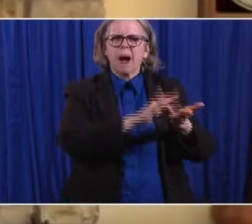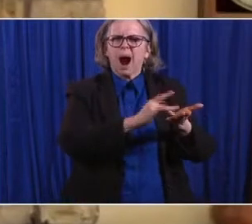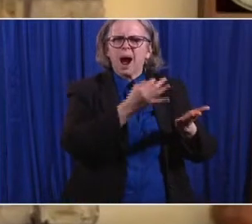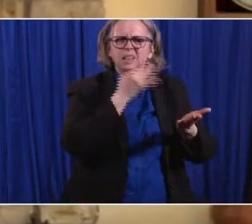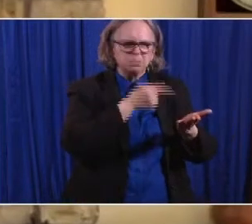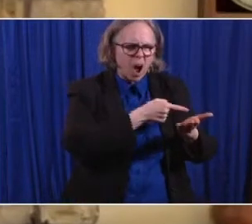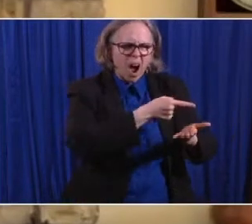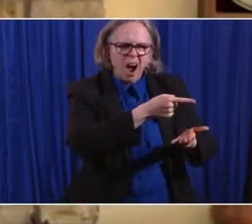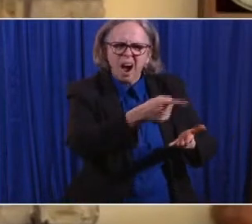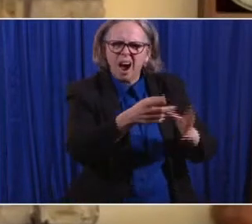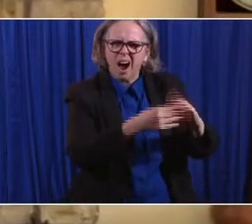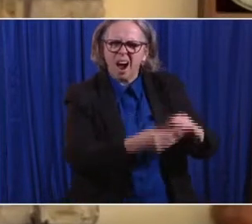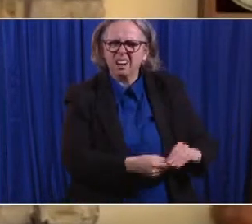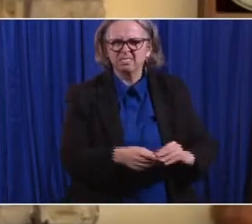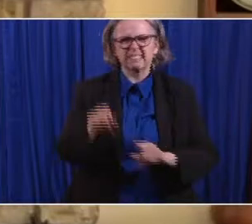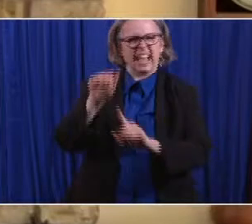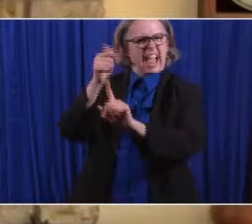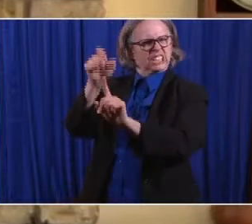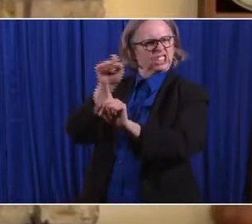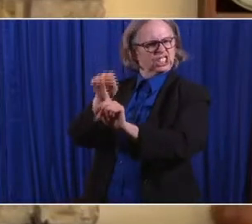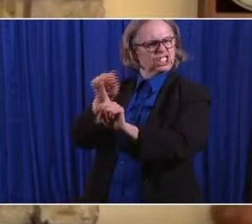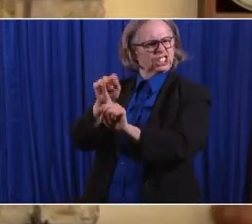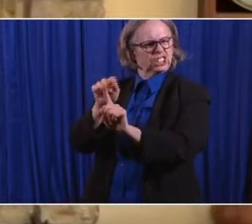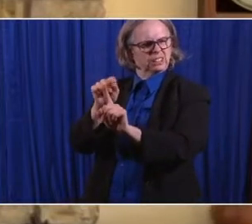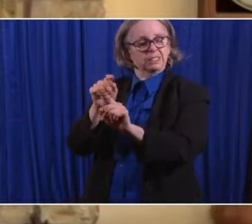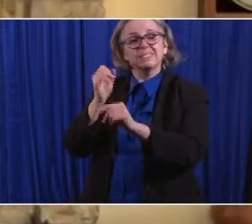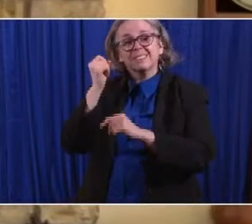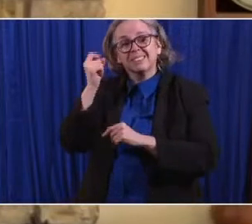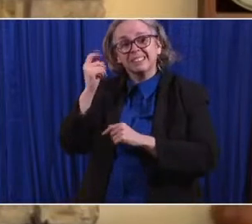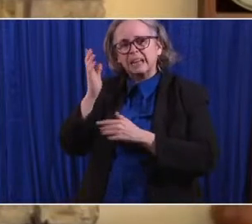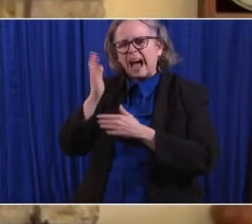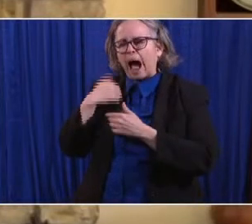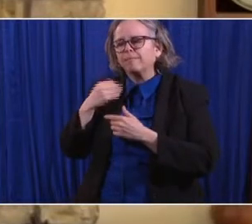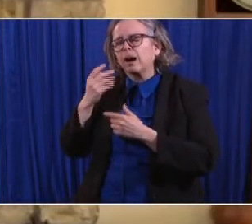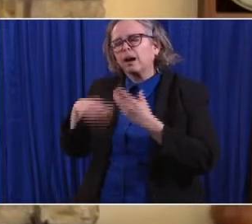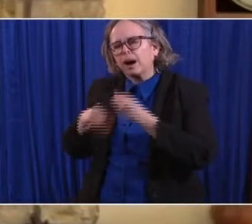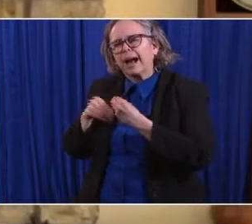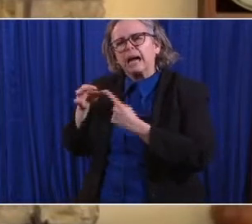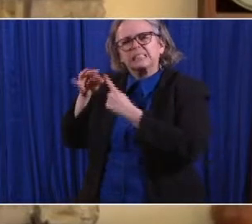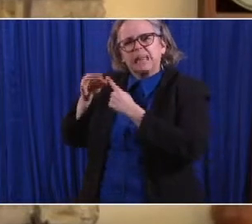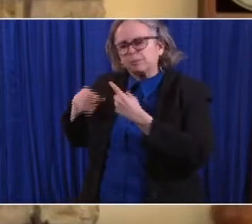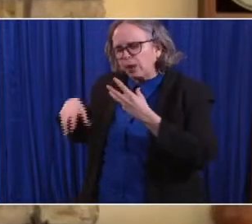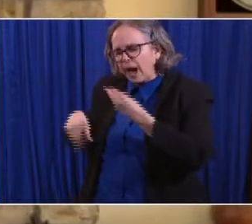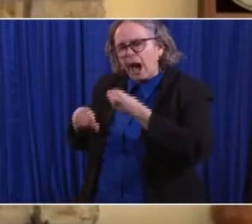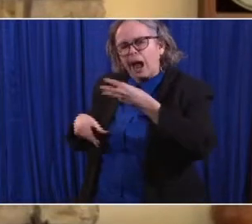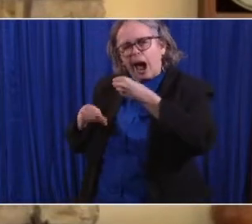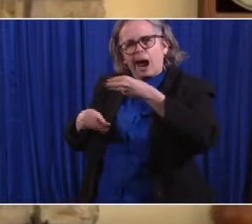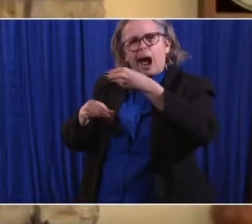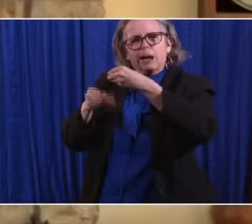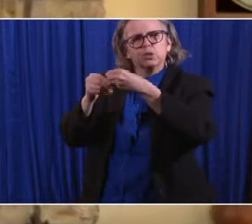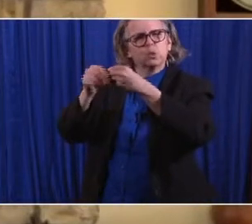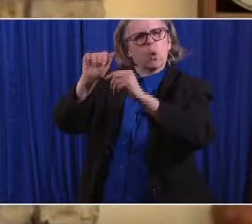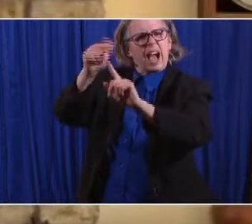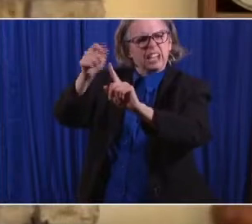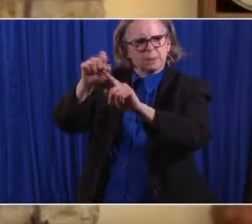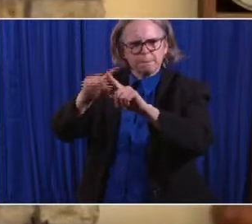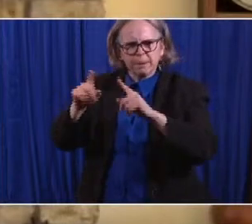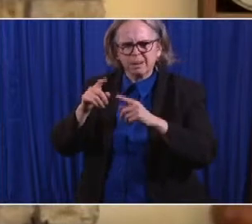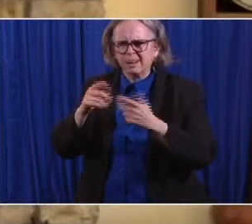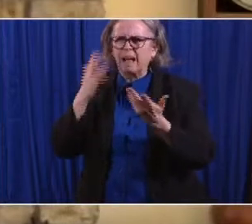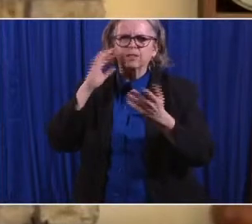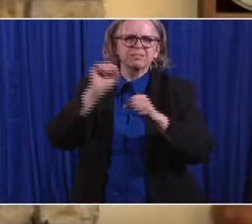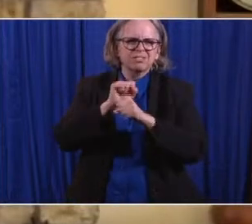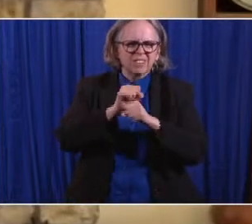remain focused primarily on age. We have picked a couple occupations that are very front-facing in the sense